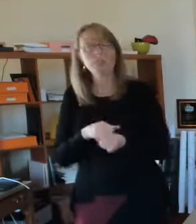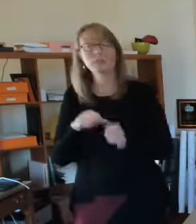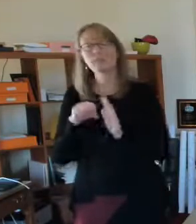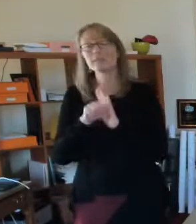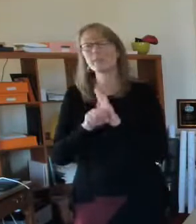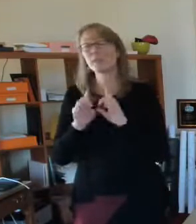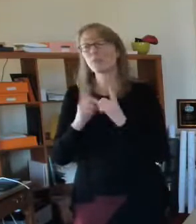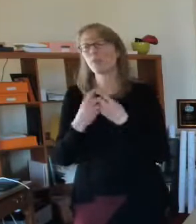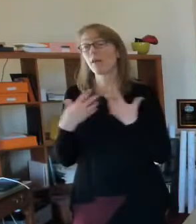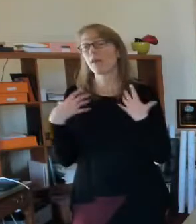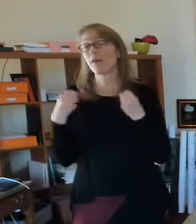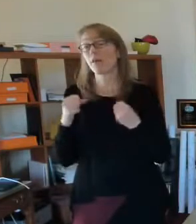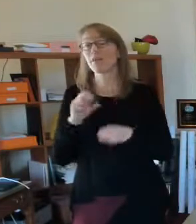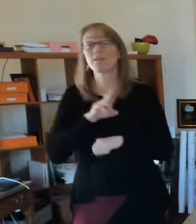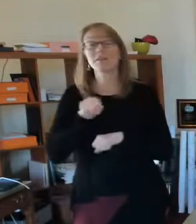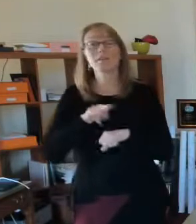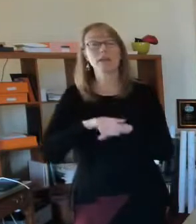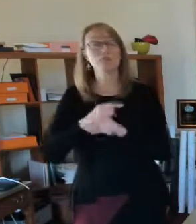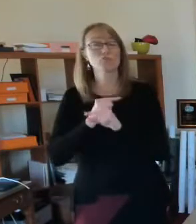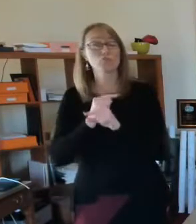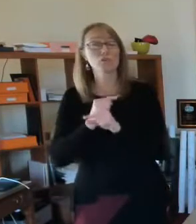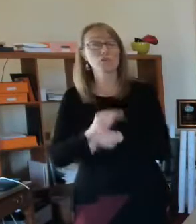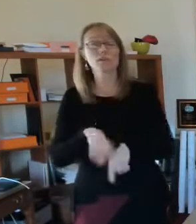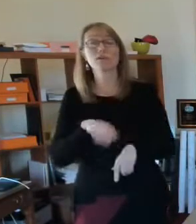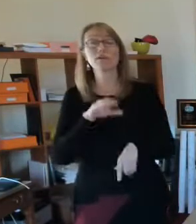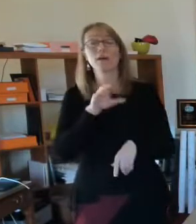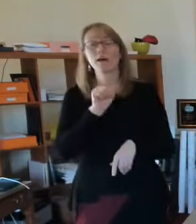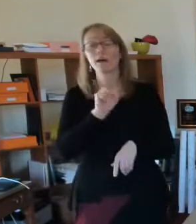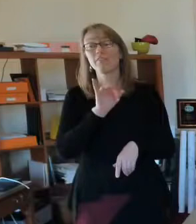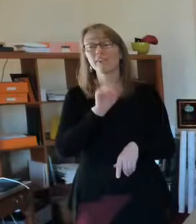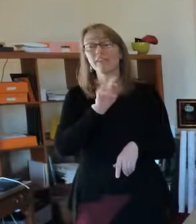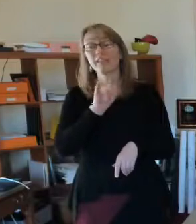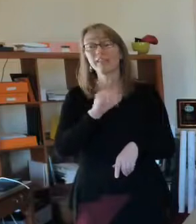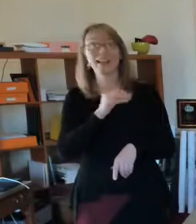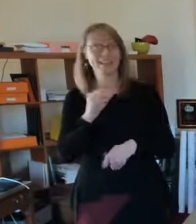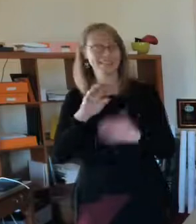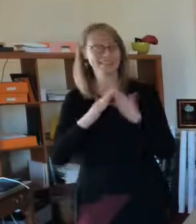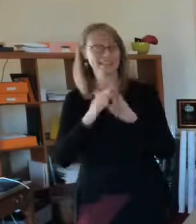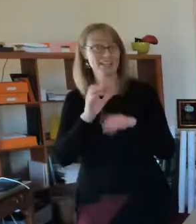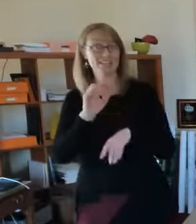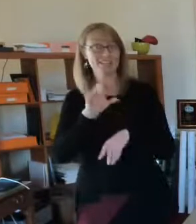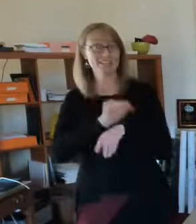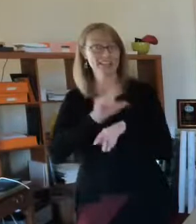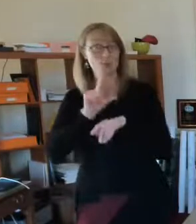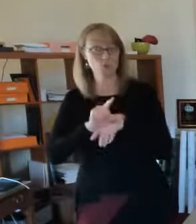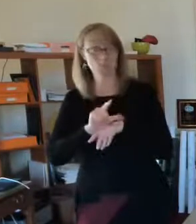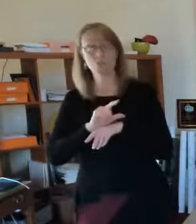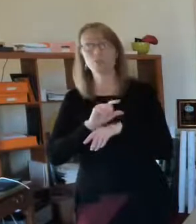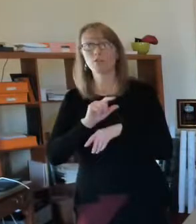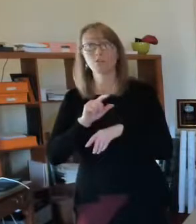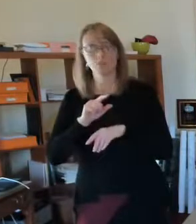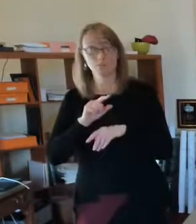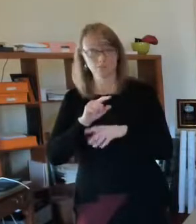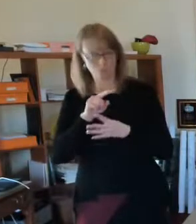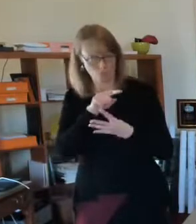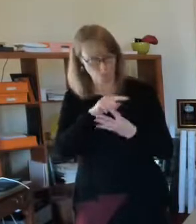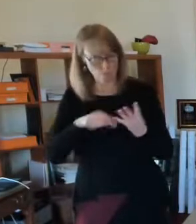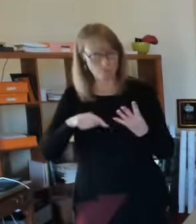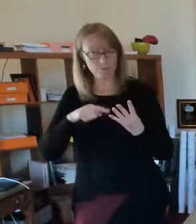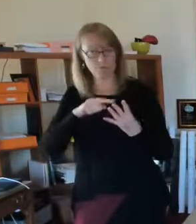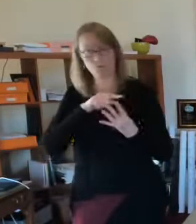Affinia, and the City of St. Louis. So that is happening. So there is more testing, but primarily it's